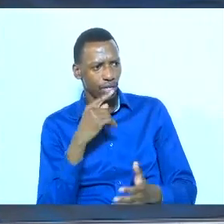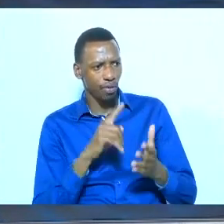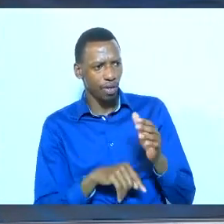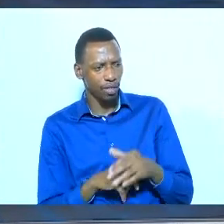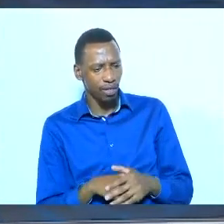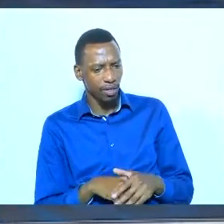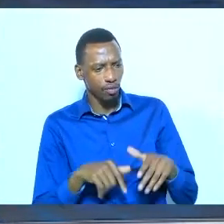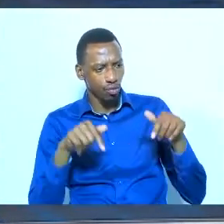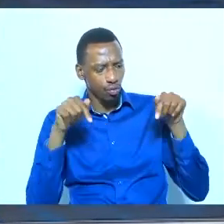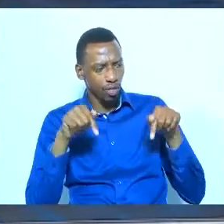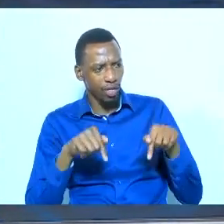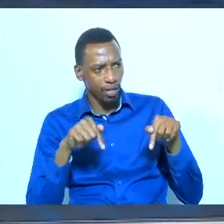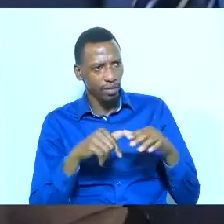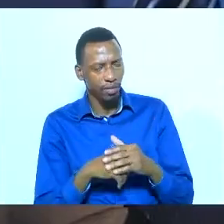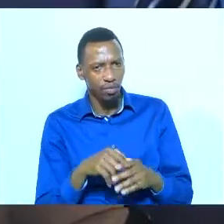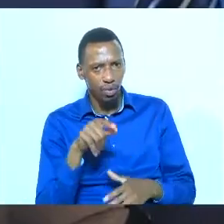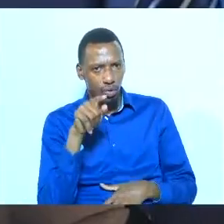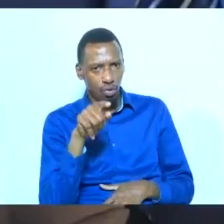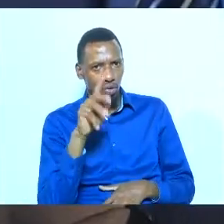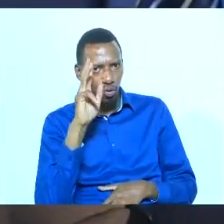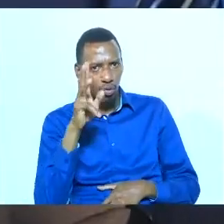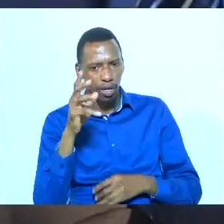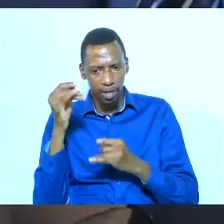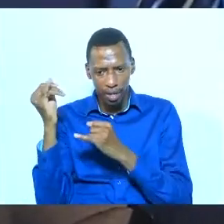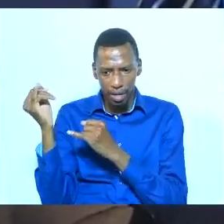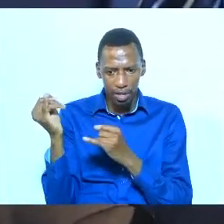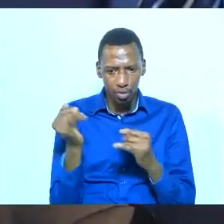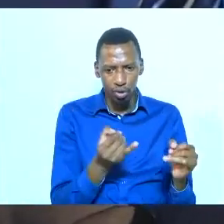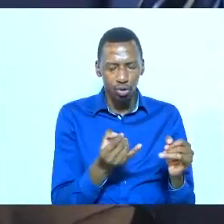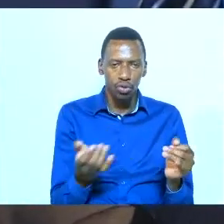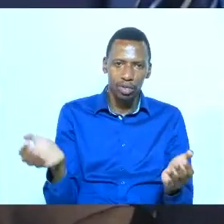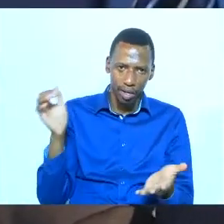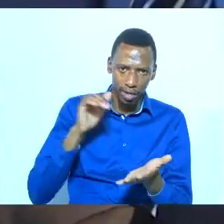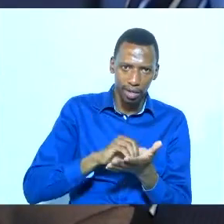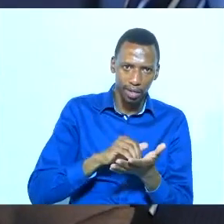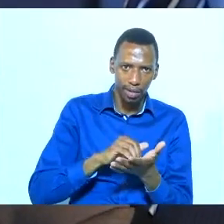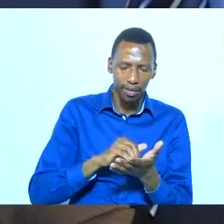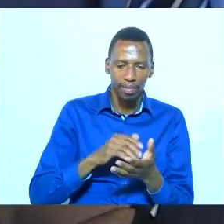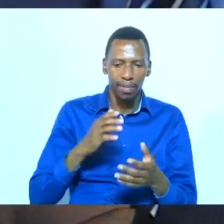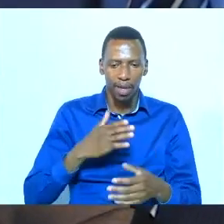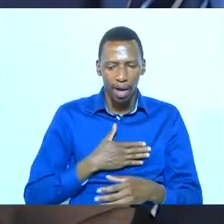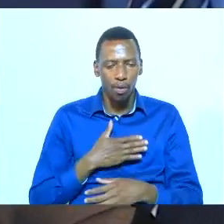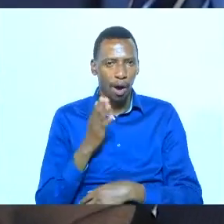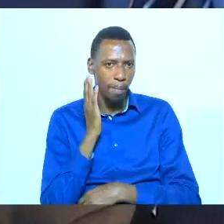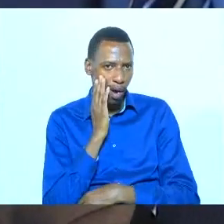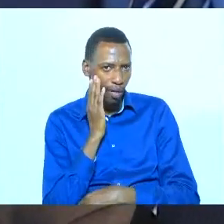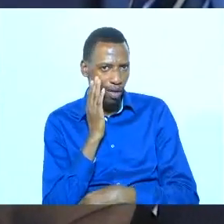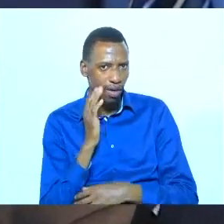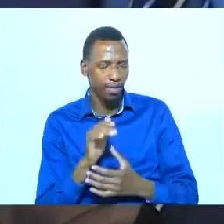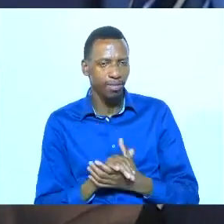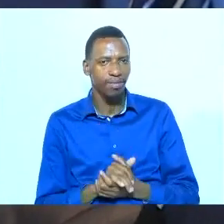today you will introduce again our mother.